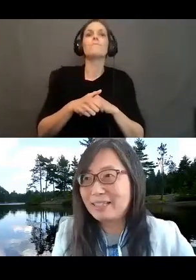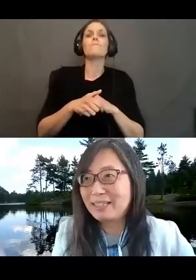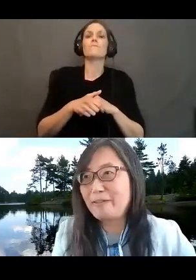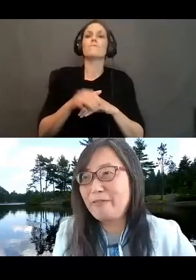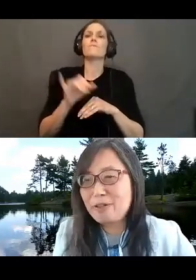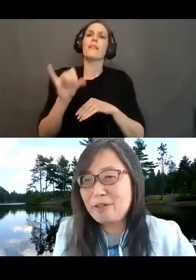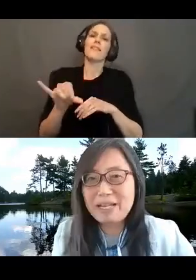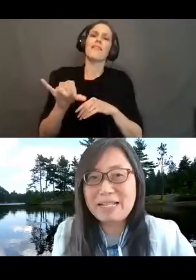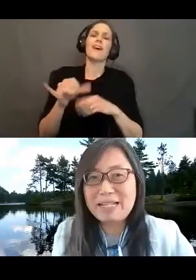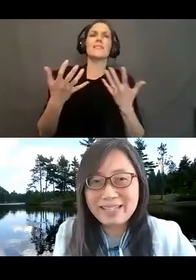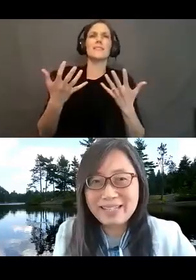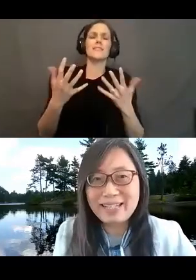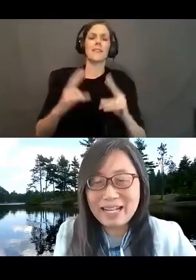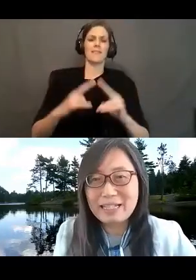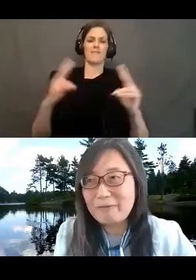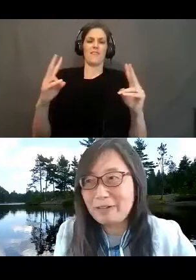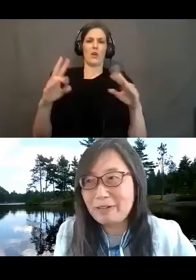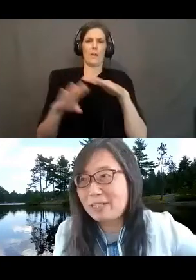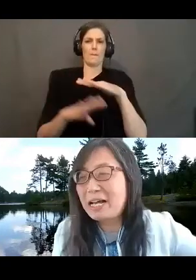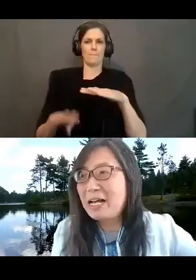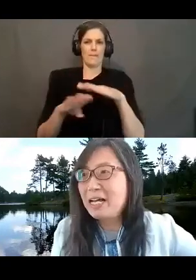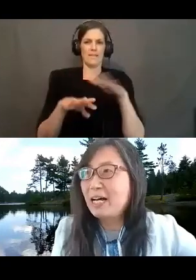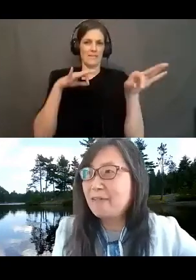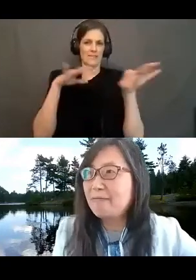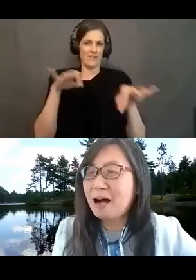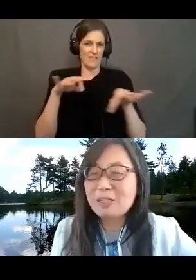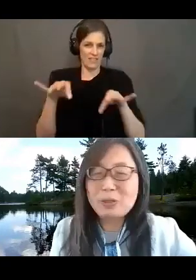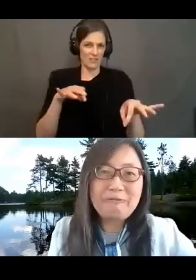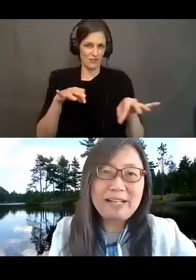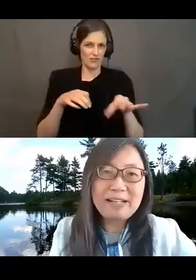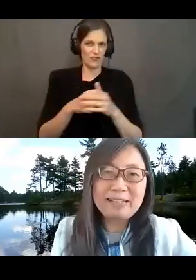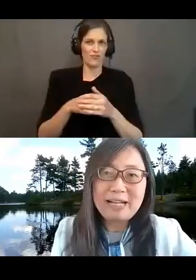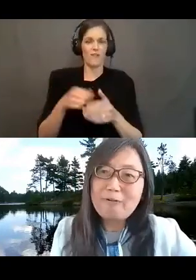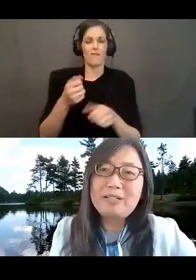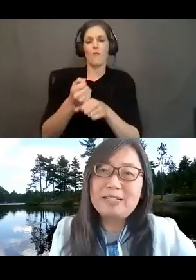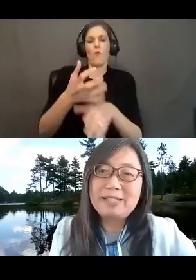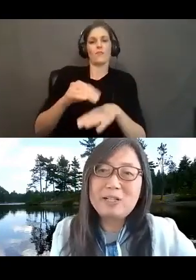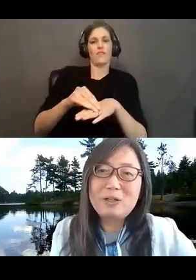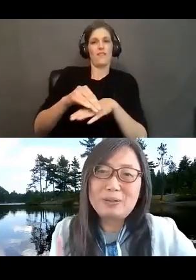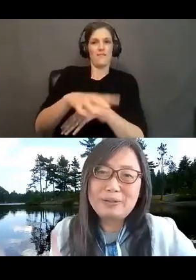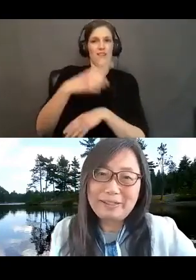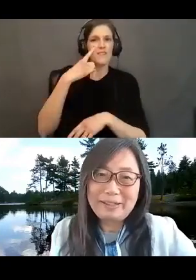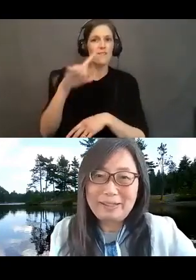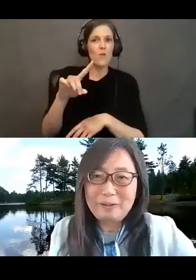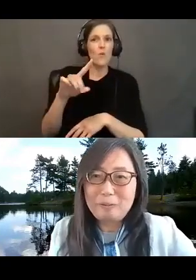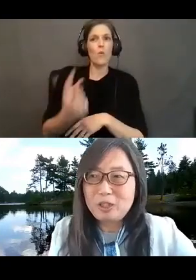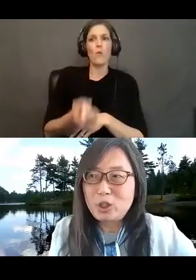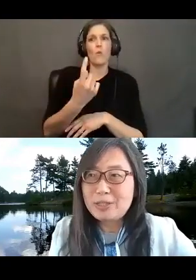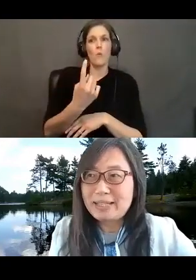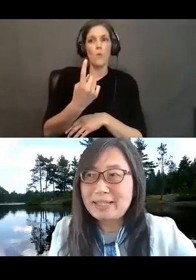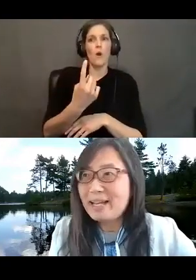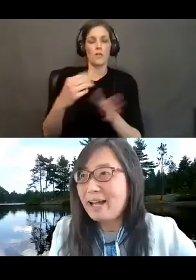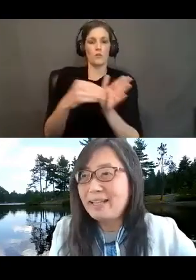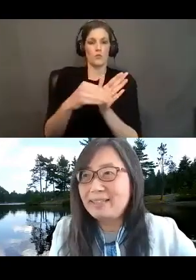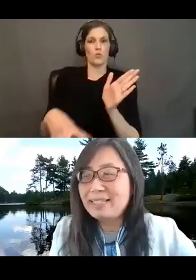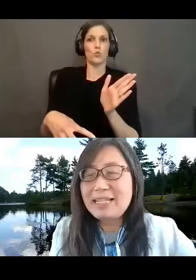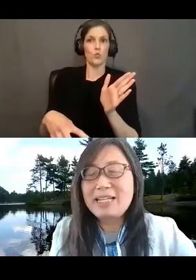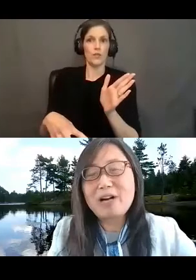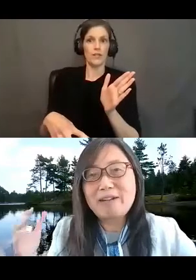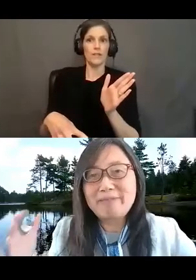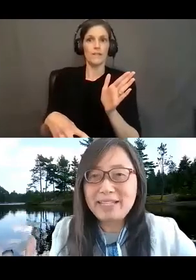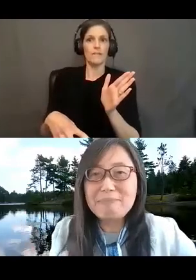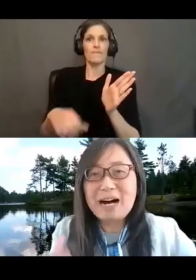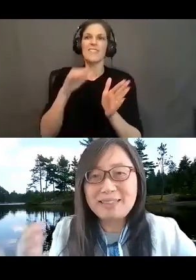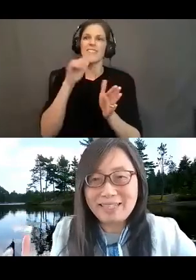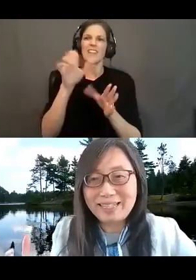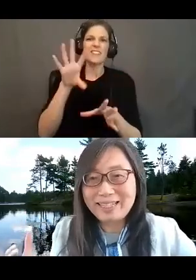the very basic definition of a causal effect for a single student, and it doesn't